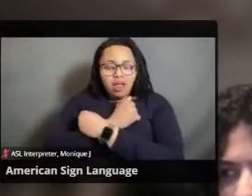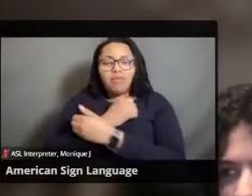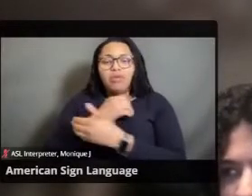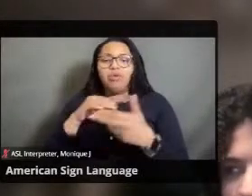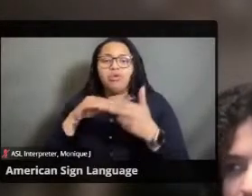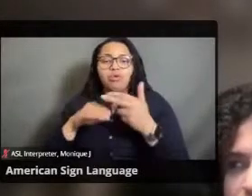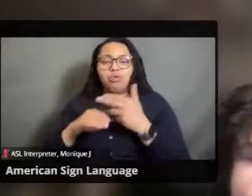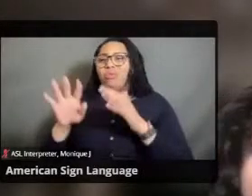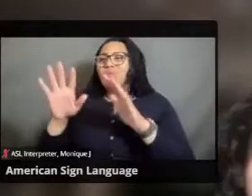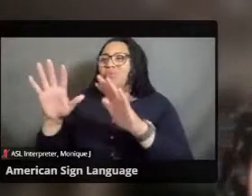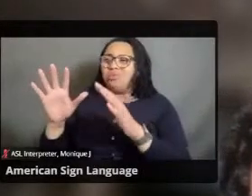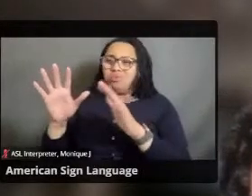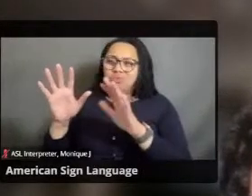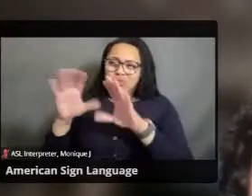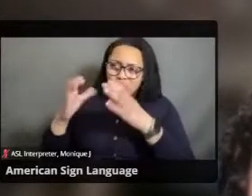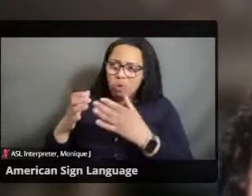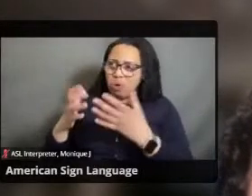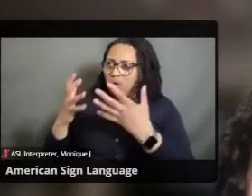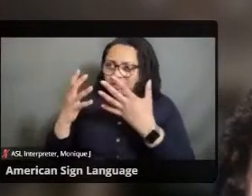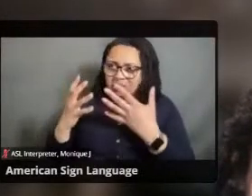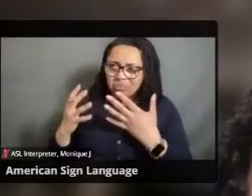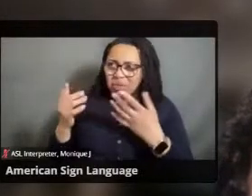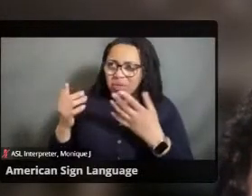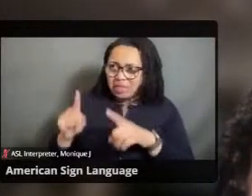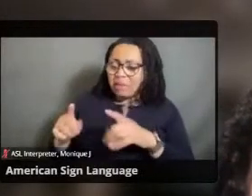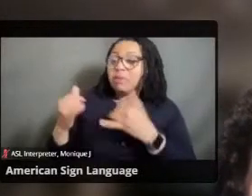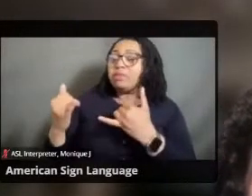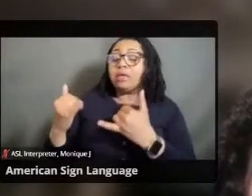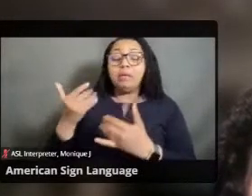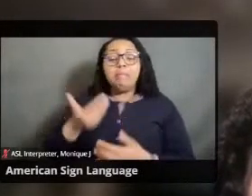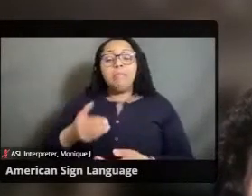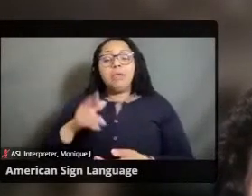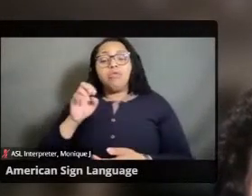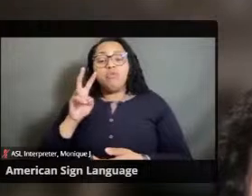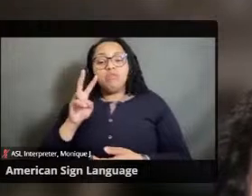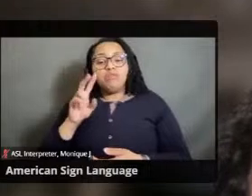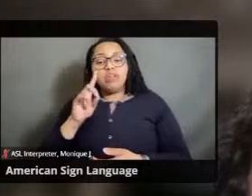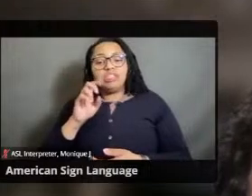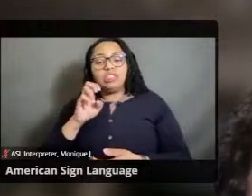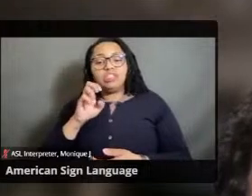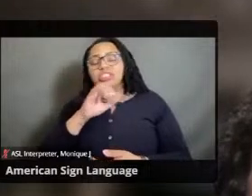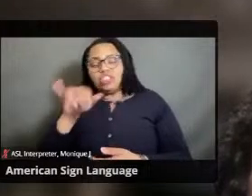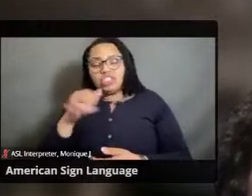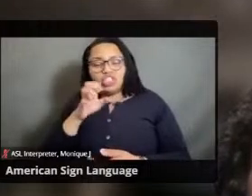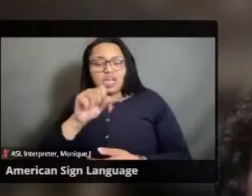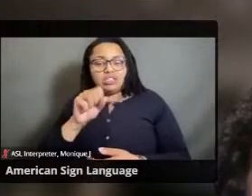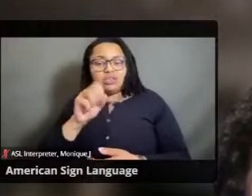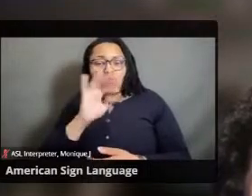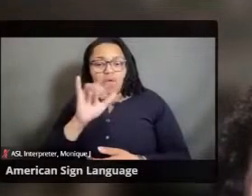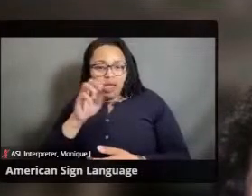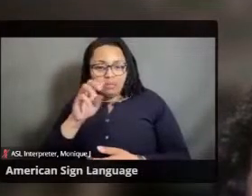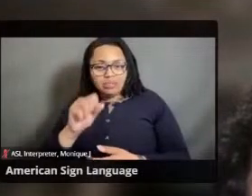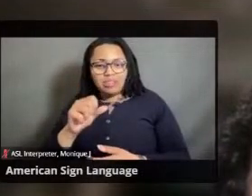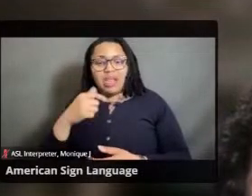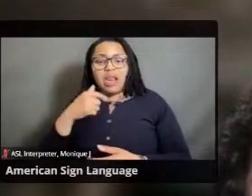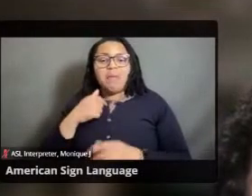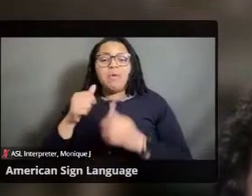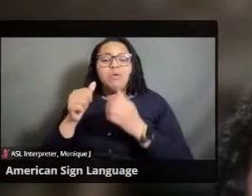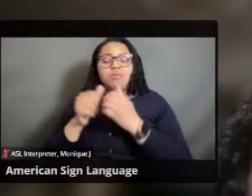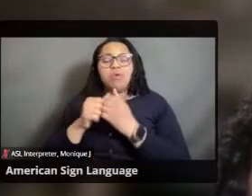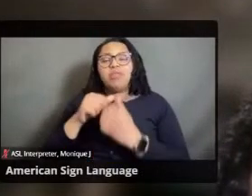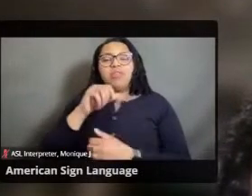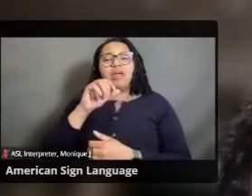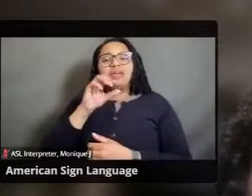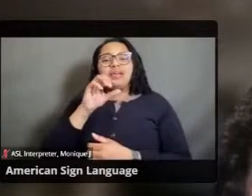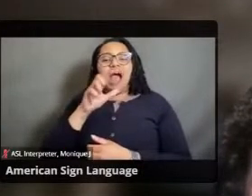our world today. I'm Reverend Jess Williams, and I'm with the Cairo Center. I'm calling in tonight from my